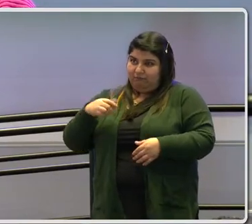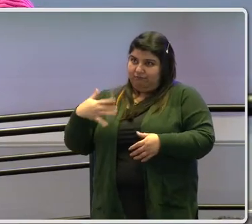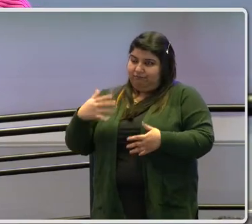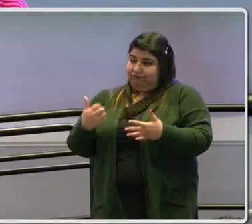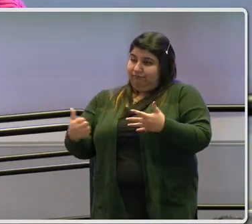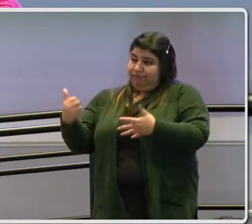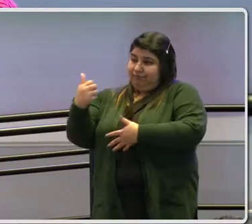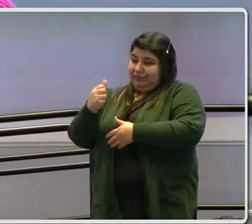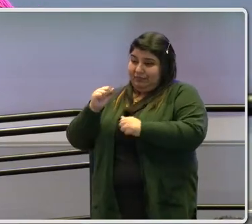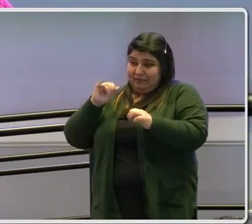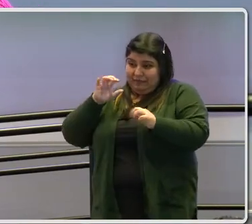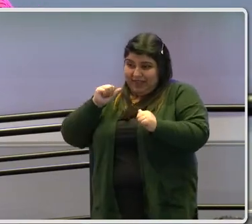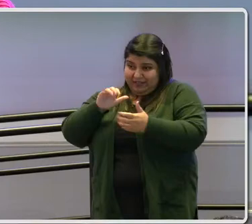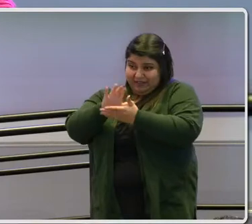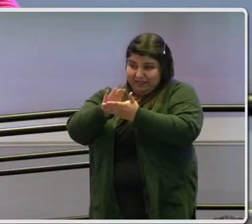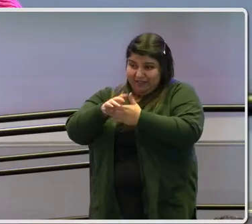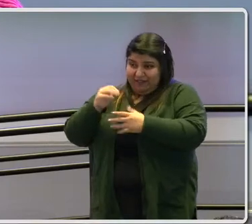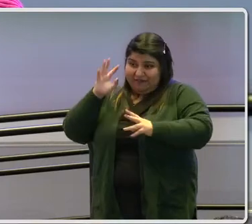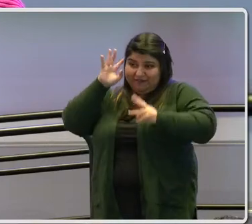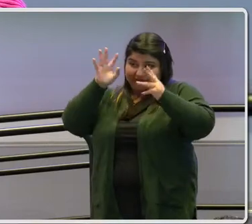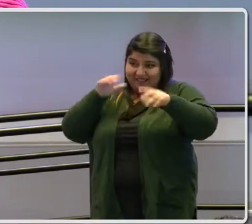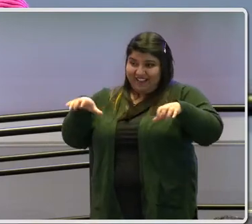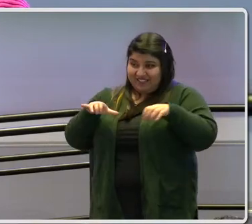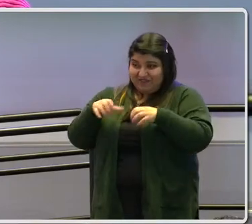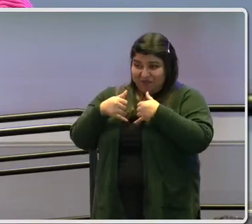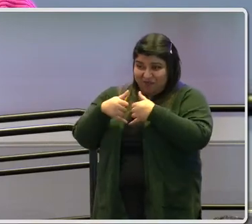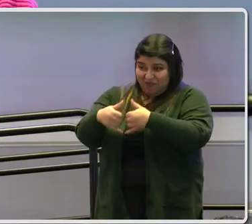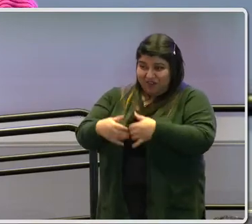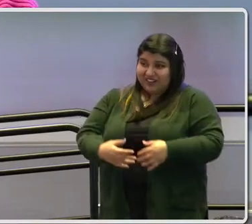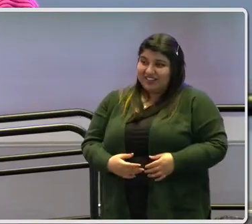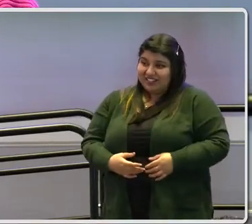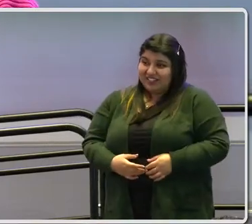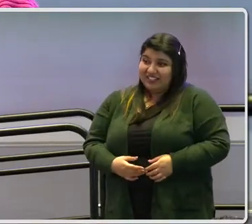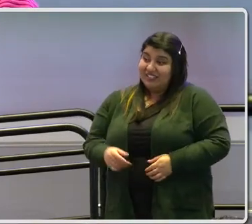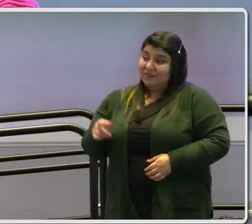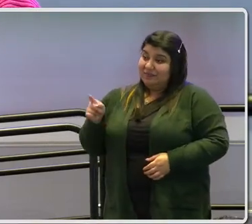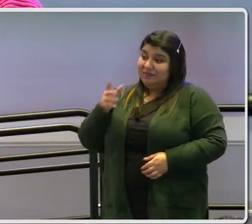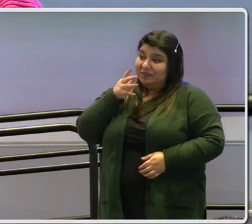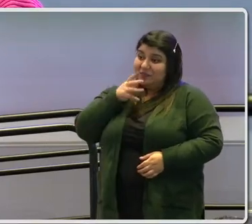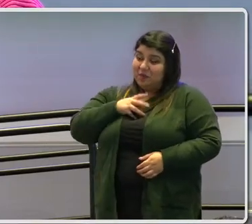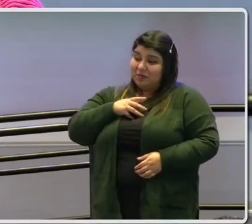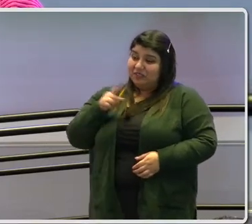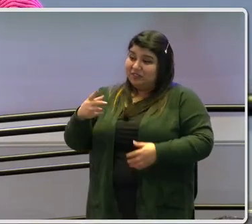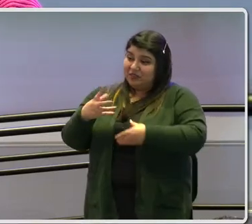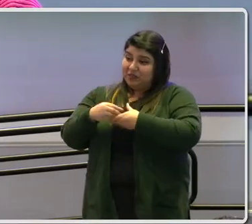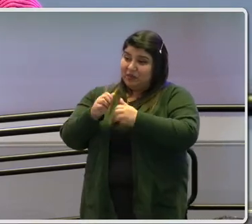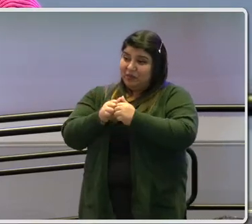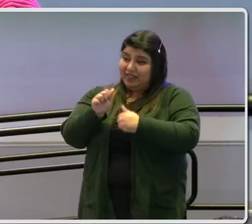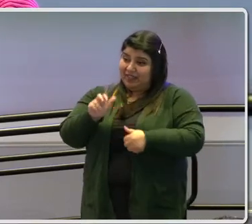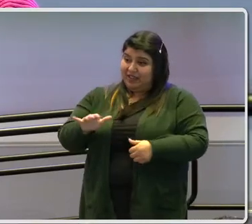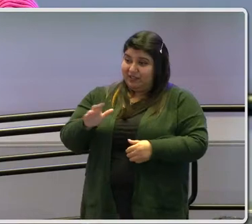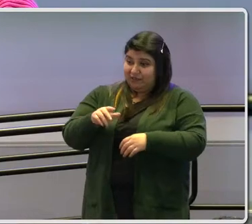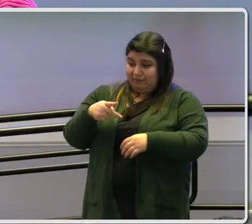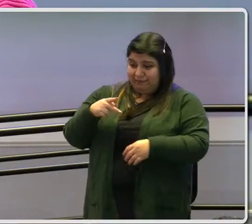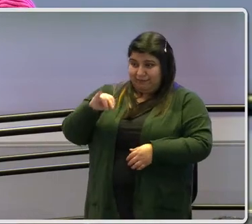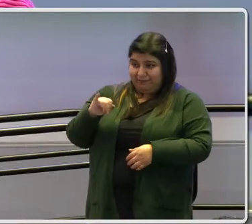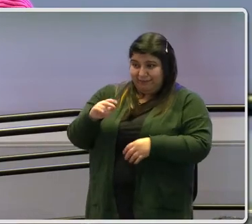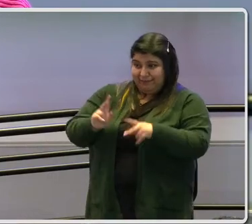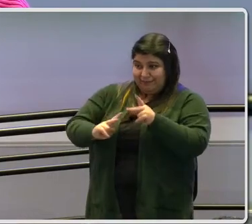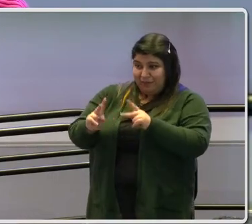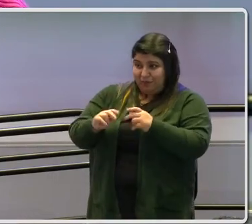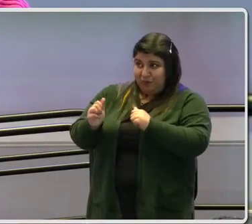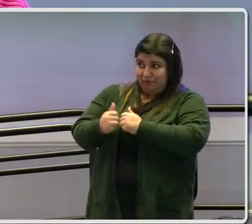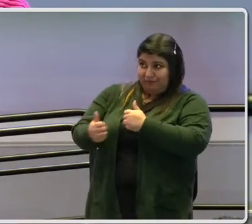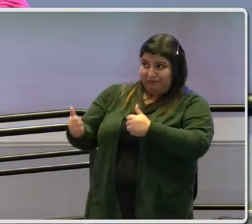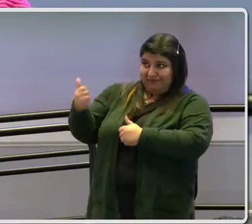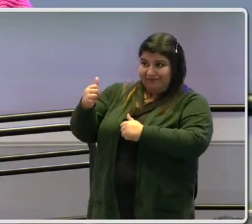Outstanding Scholarly and Creative Activity Award. She has been engaged with Asian Pacific Americans in higher